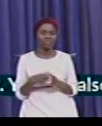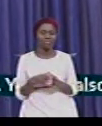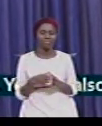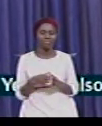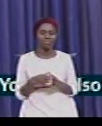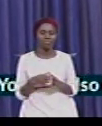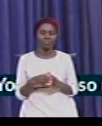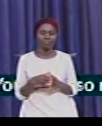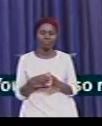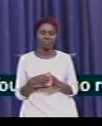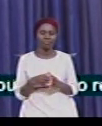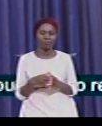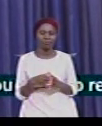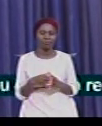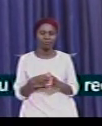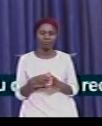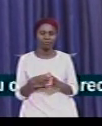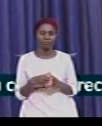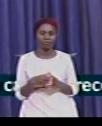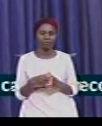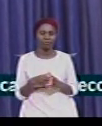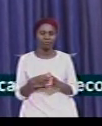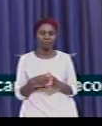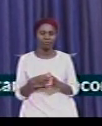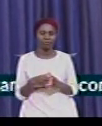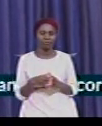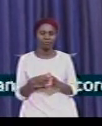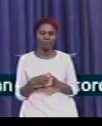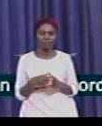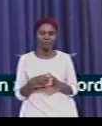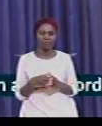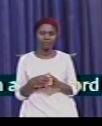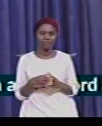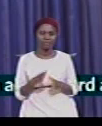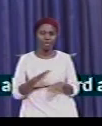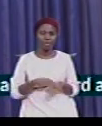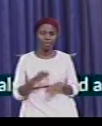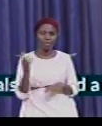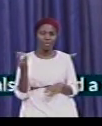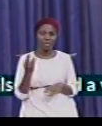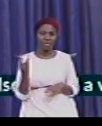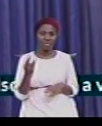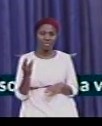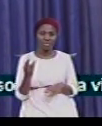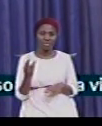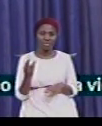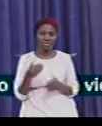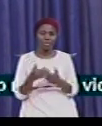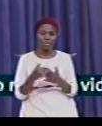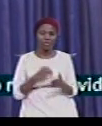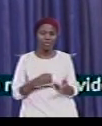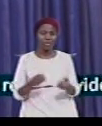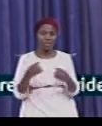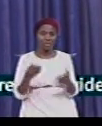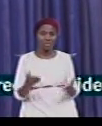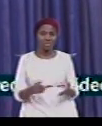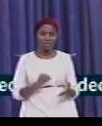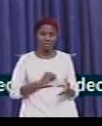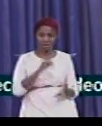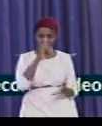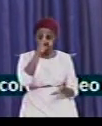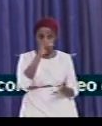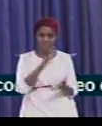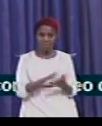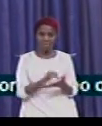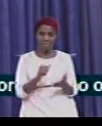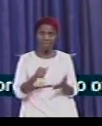Then they were telling me of the effects and all that. But then on Wednesday, before I came here, I believed